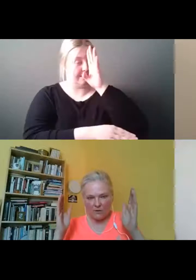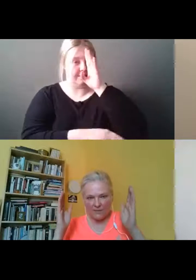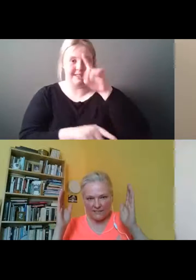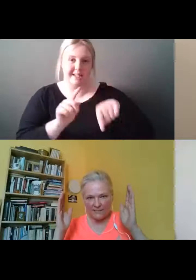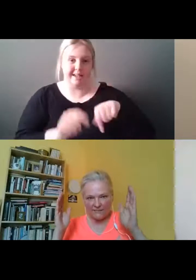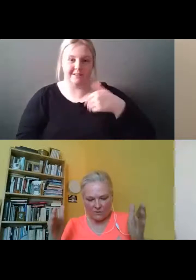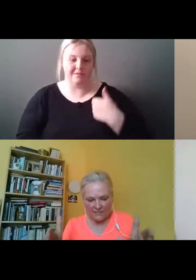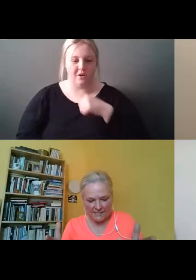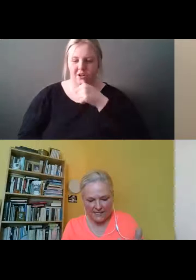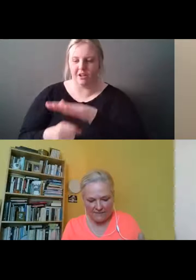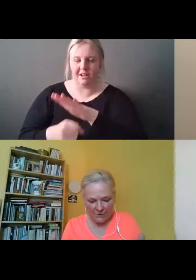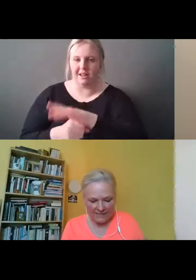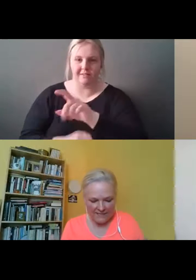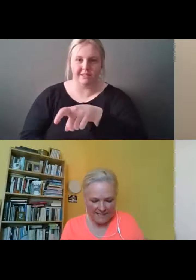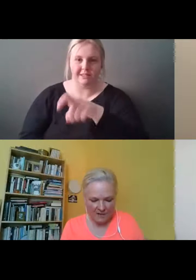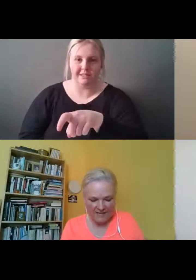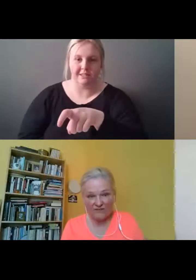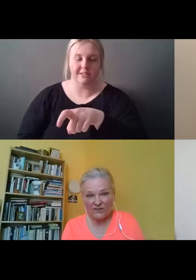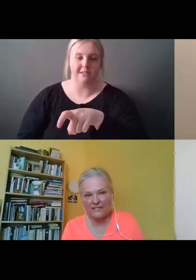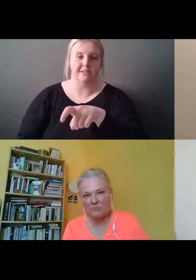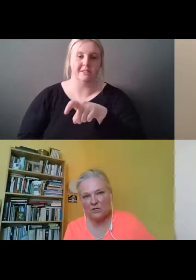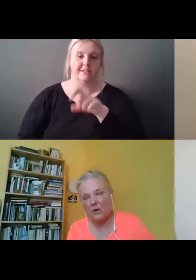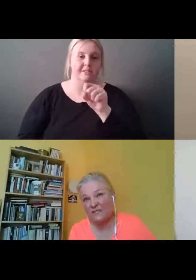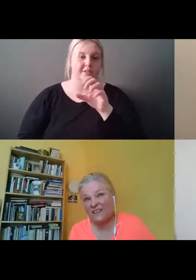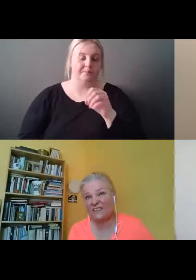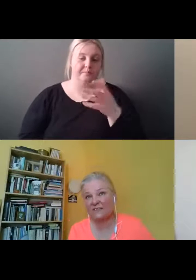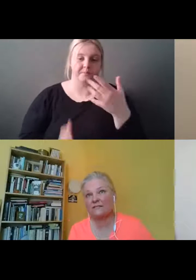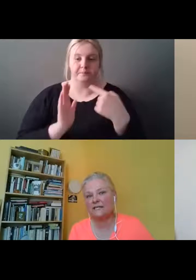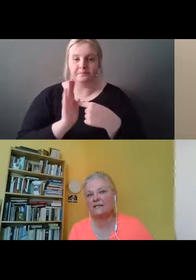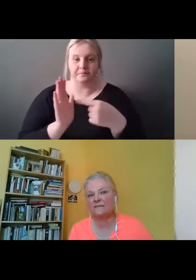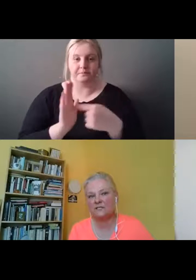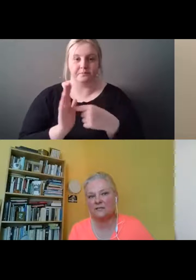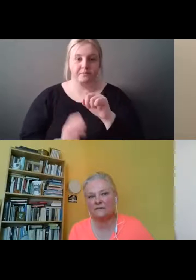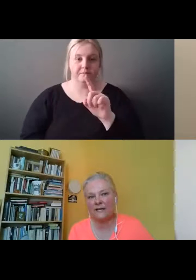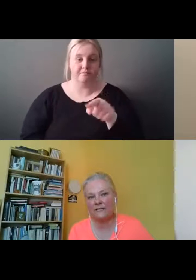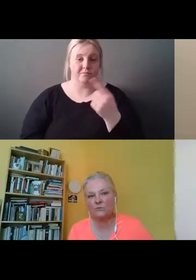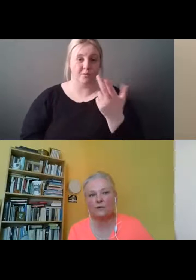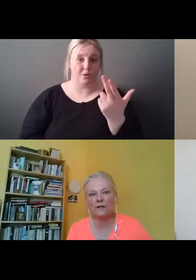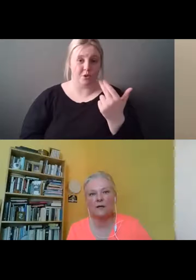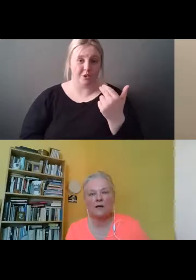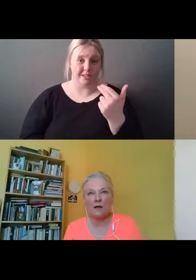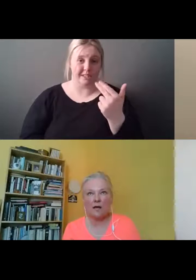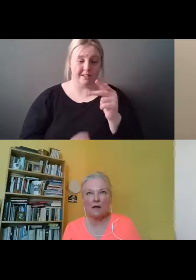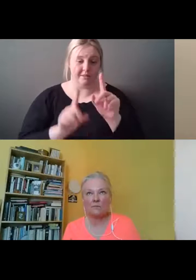So this is focusing in on here. For example, only 13 of our surveys